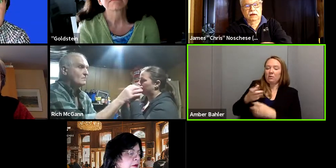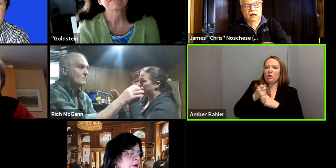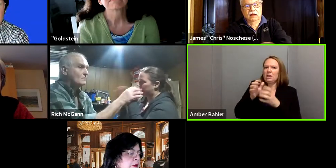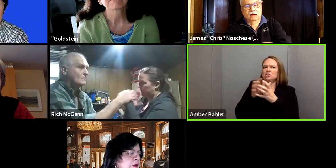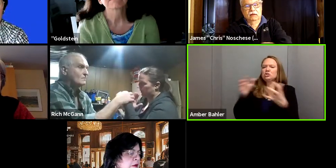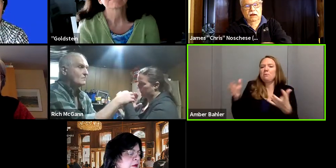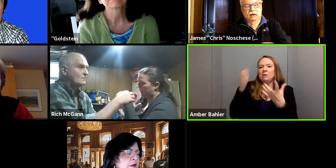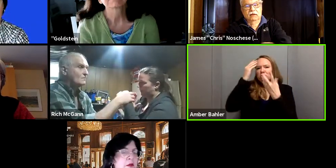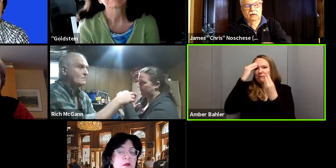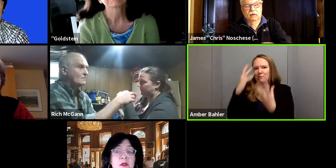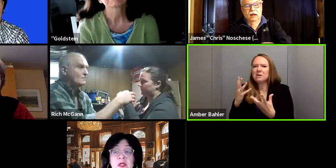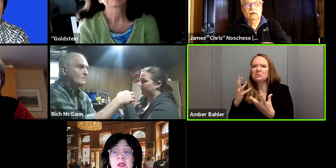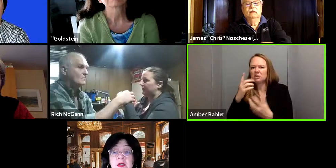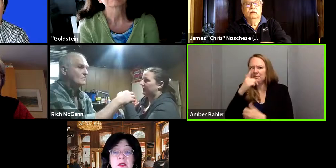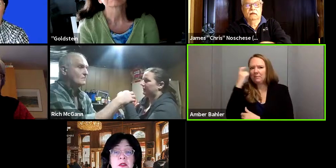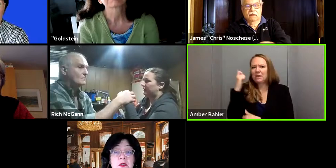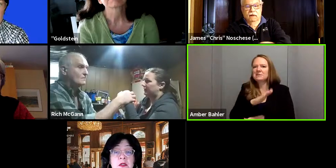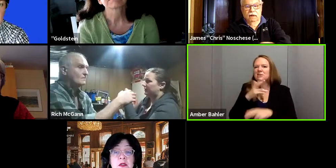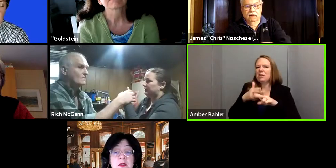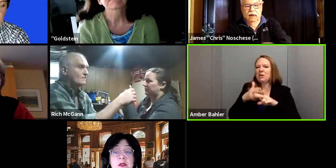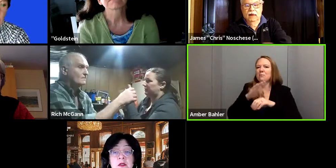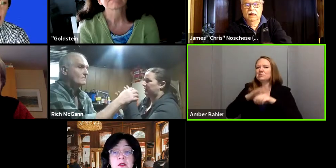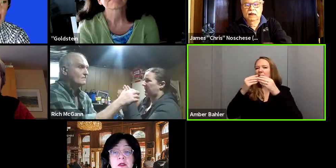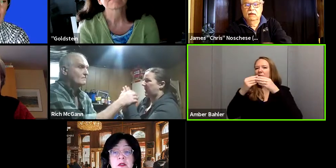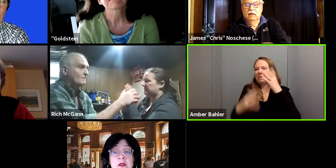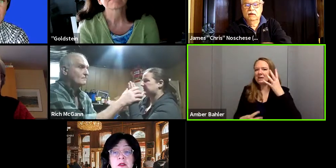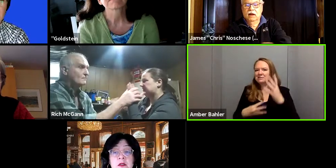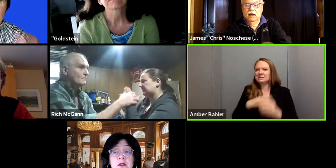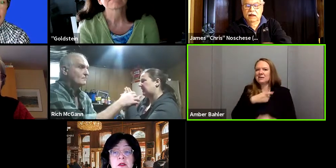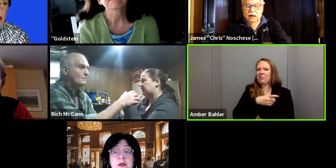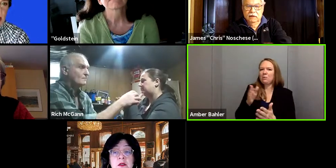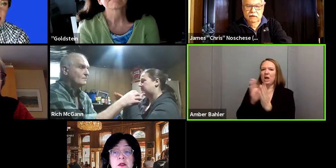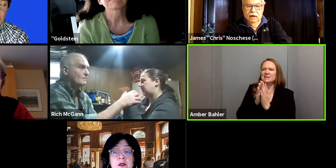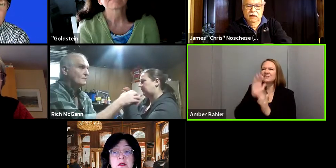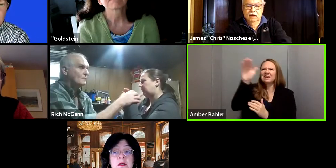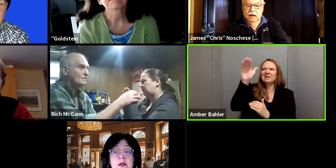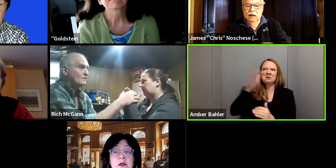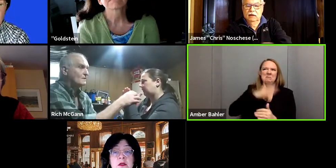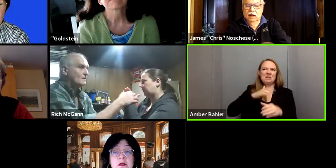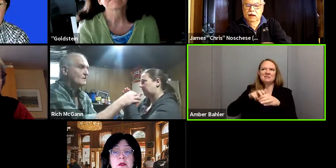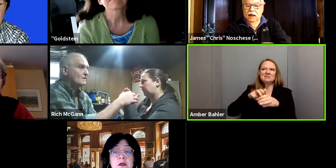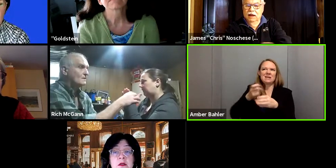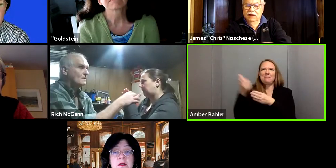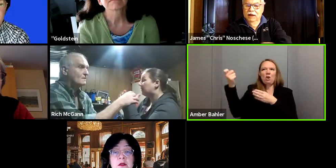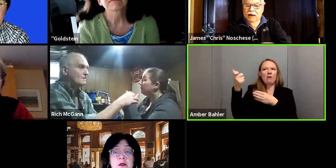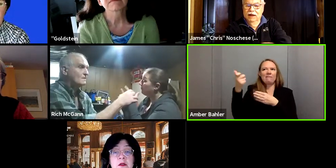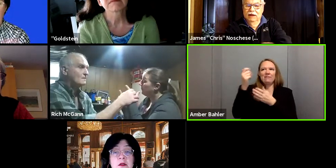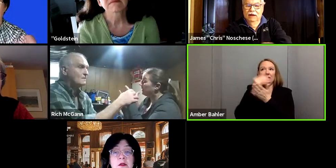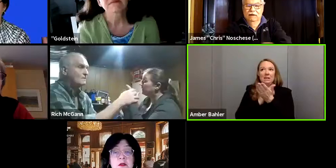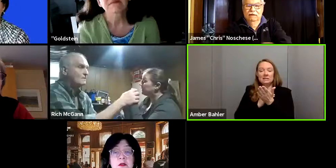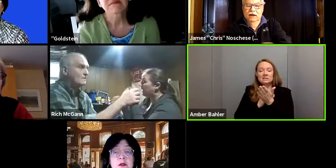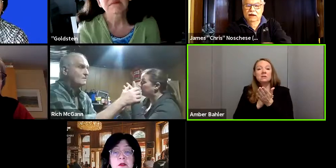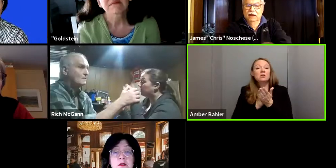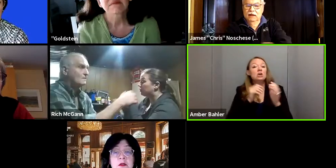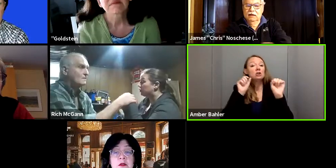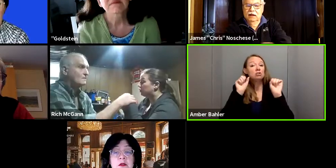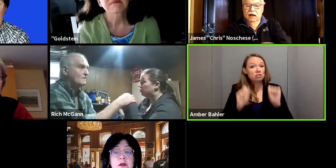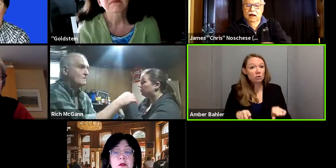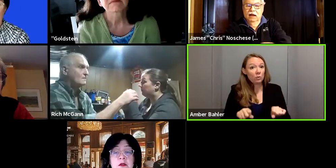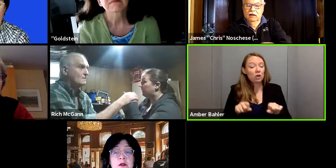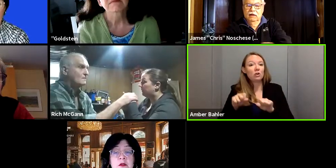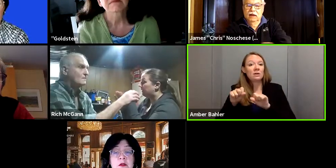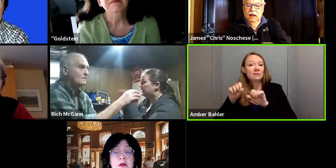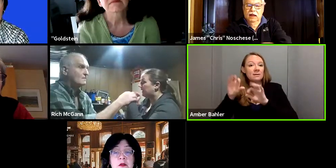being on that list, and they were asking to be pulled off the list. So we could certainly, you know, put together some kind of, you know, other type